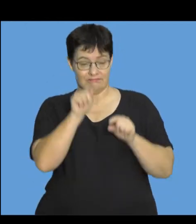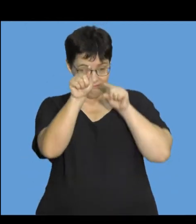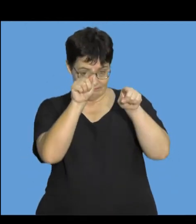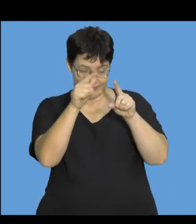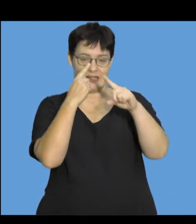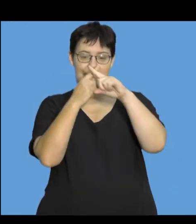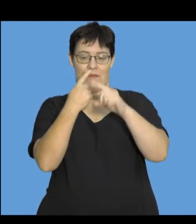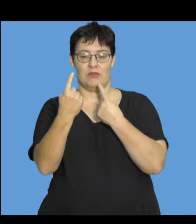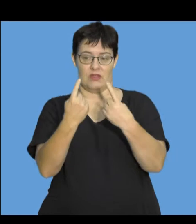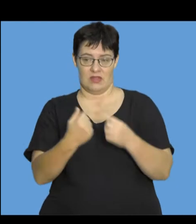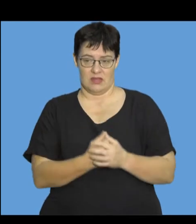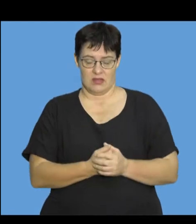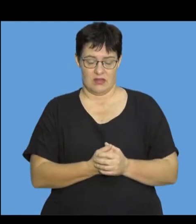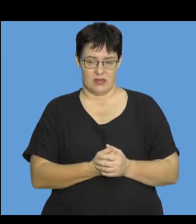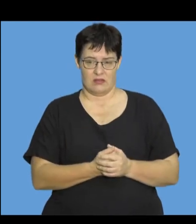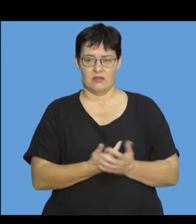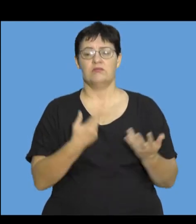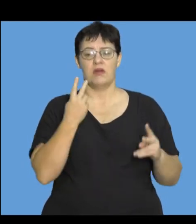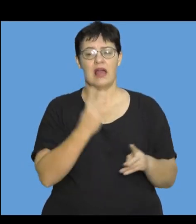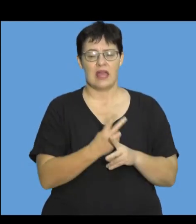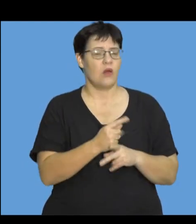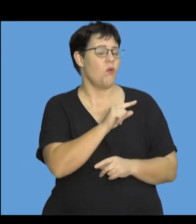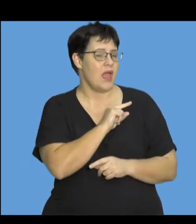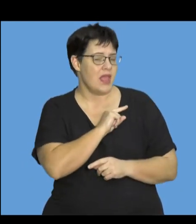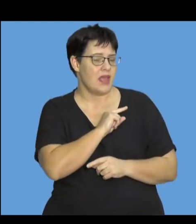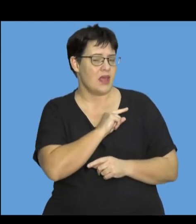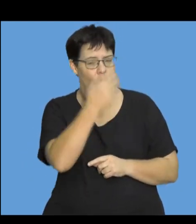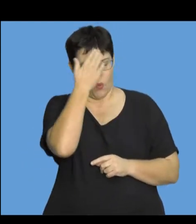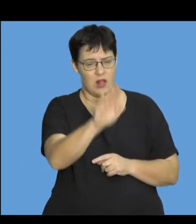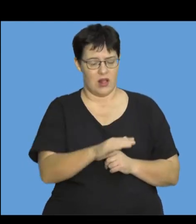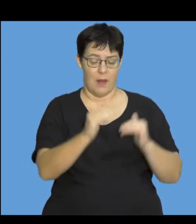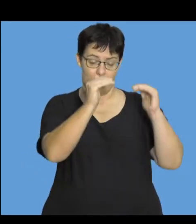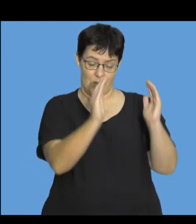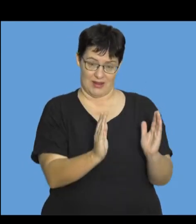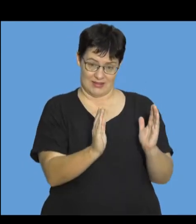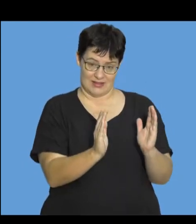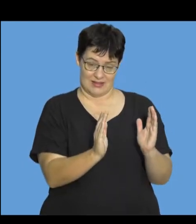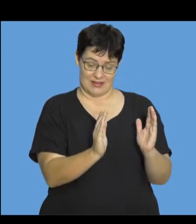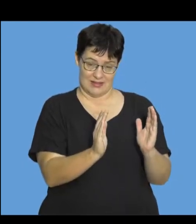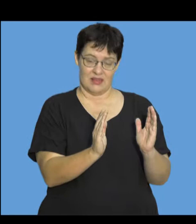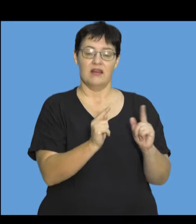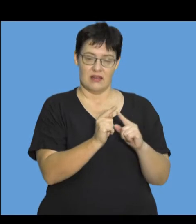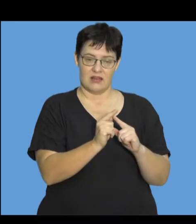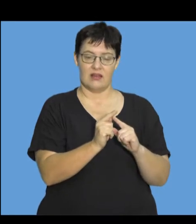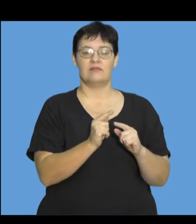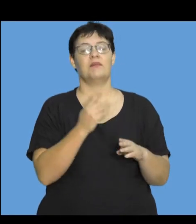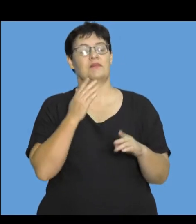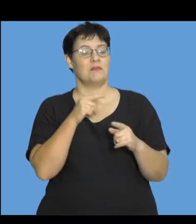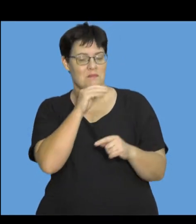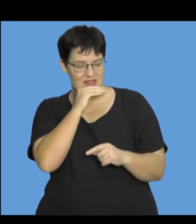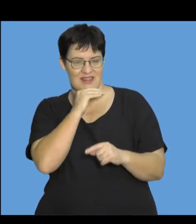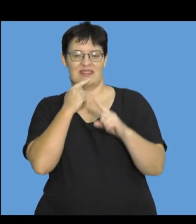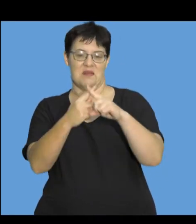multiply those two exponents. And we multiply them again because of the fact that you know that a bracket goes with the